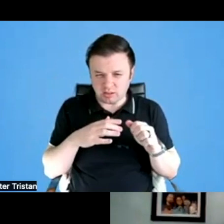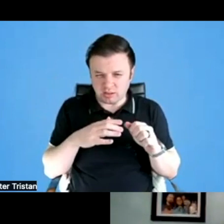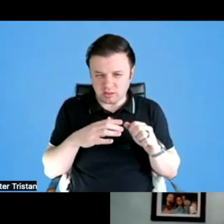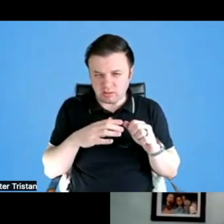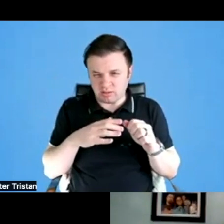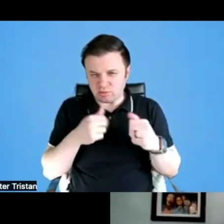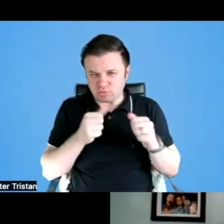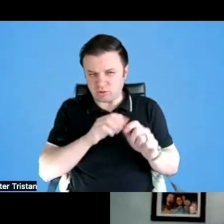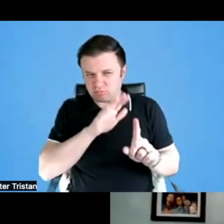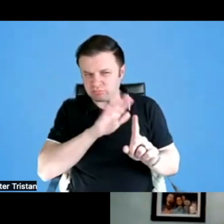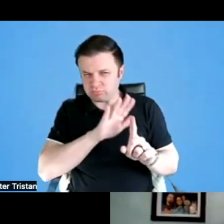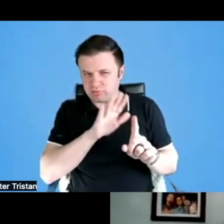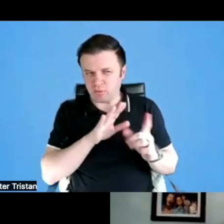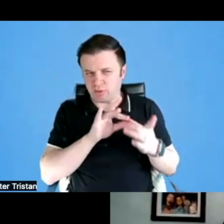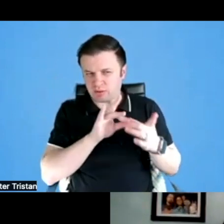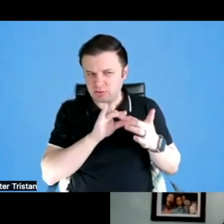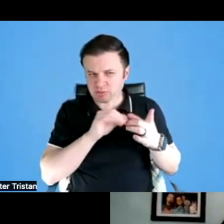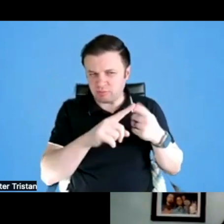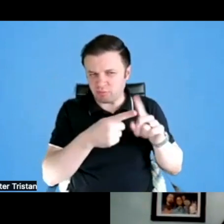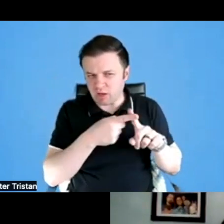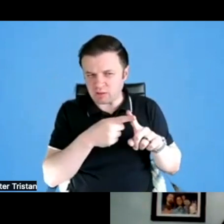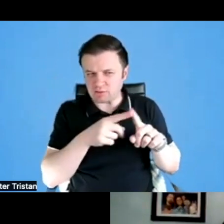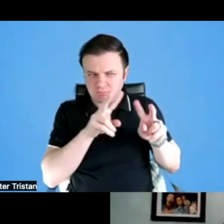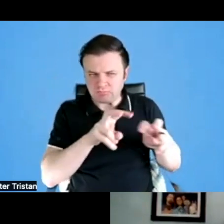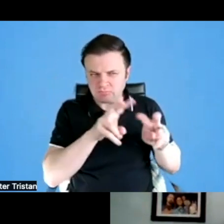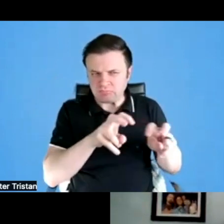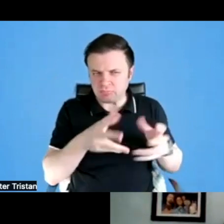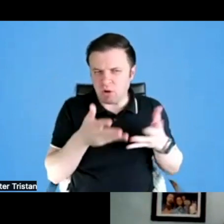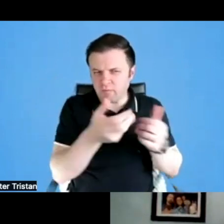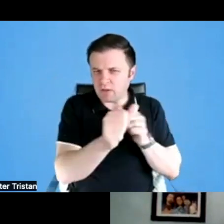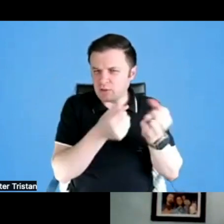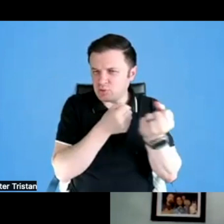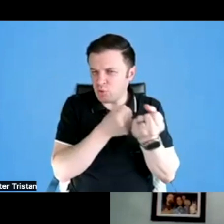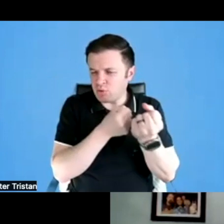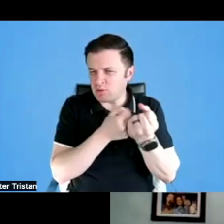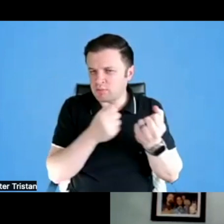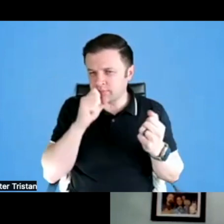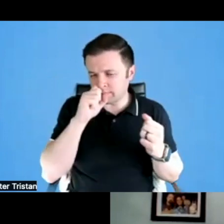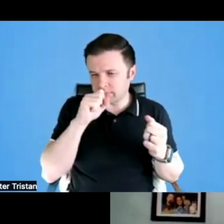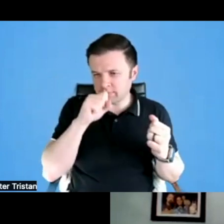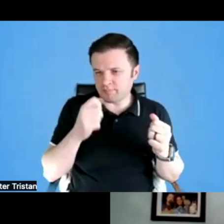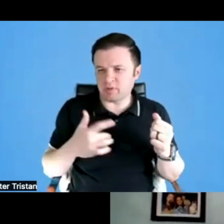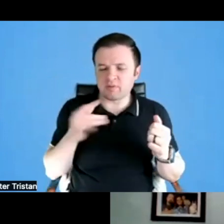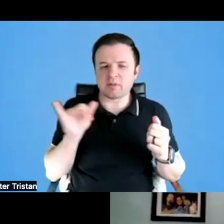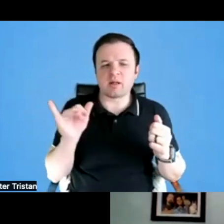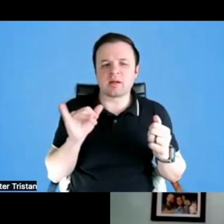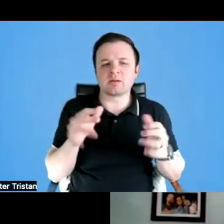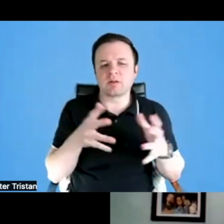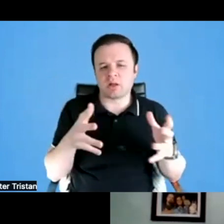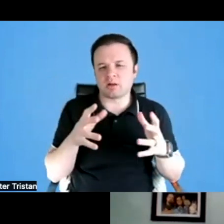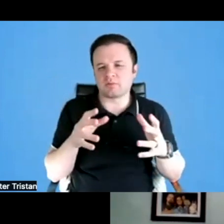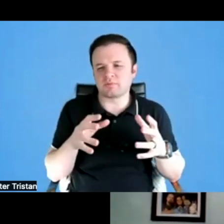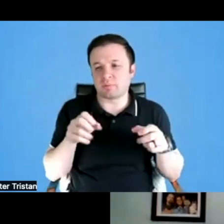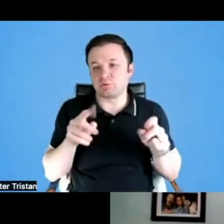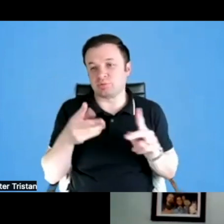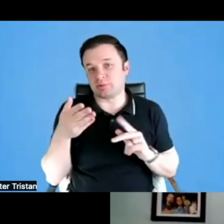relationships and their friends and like offered any support in any of that? And it, I feel like there's a lot of opportunity there, because I